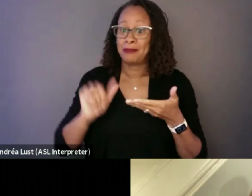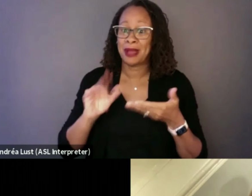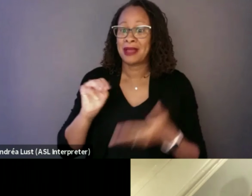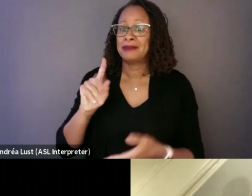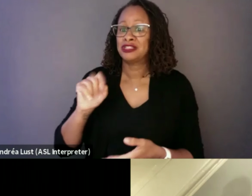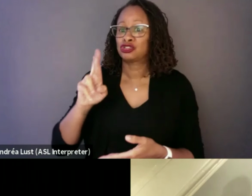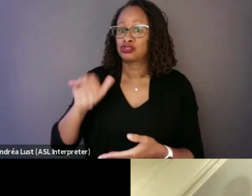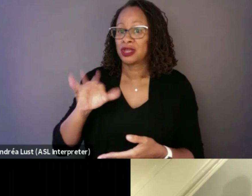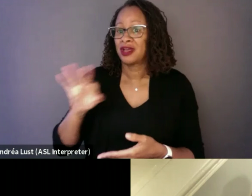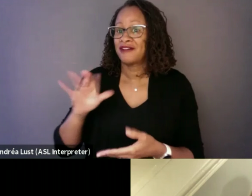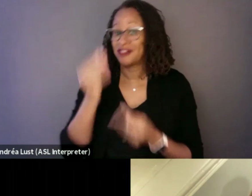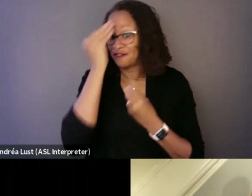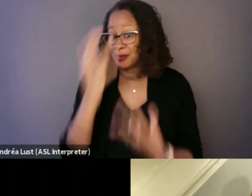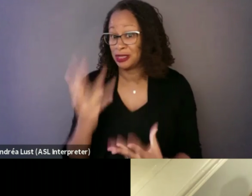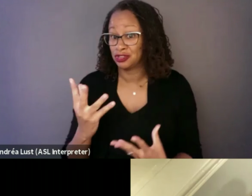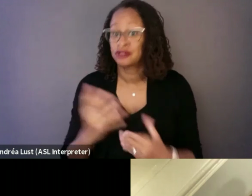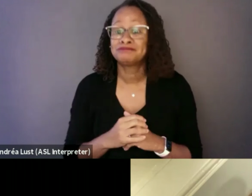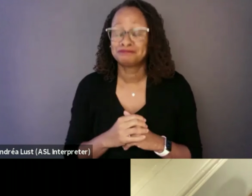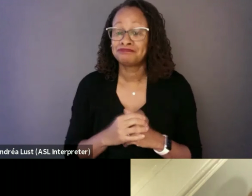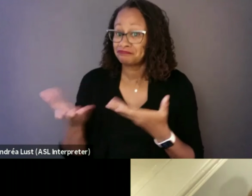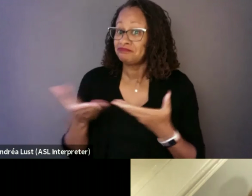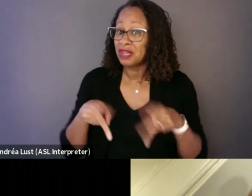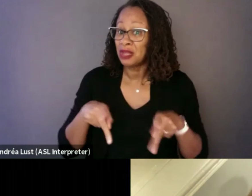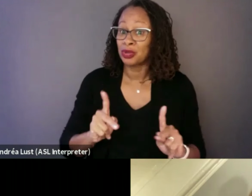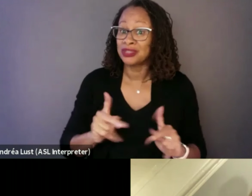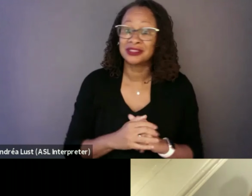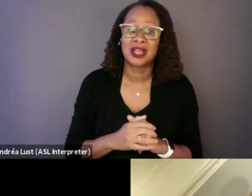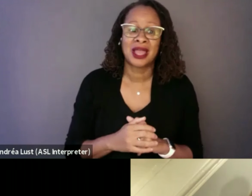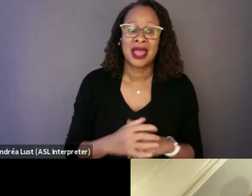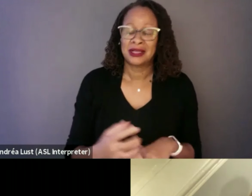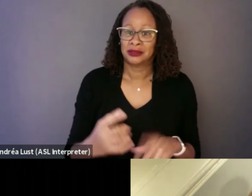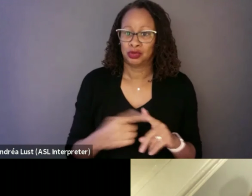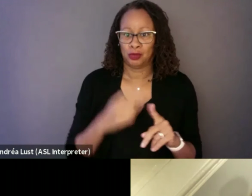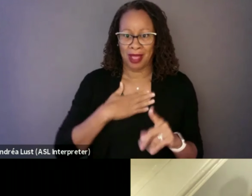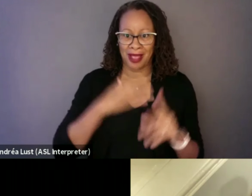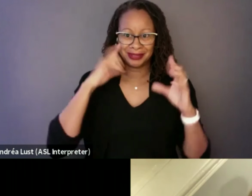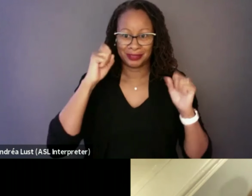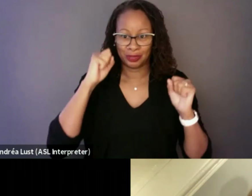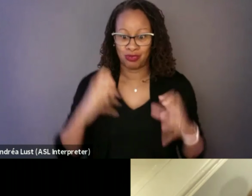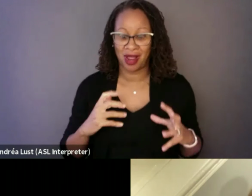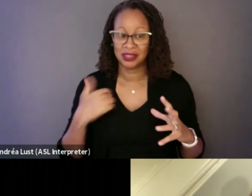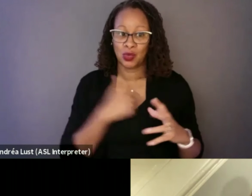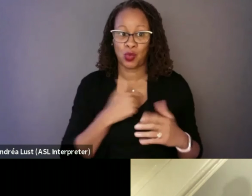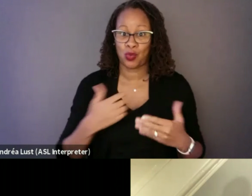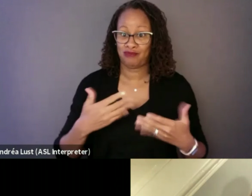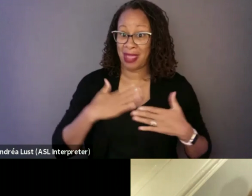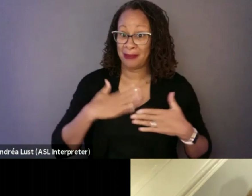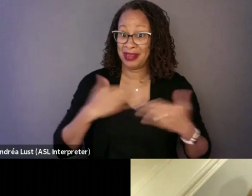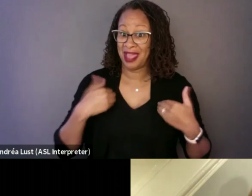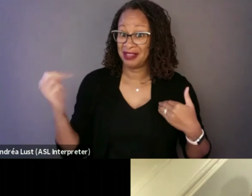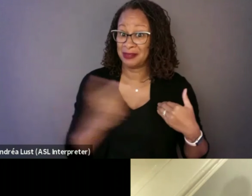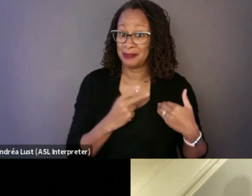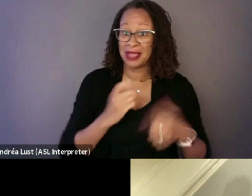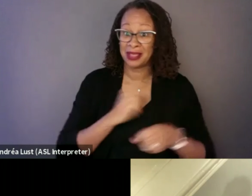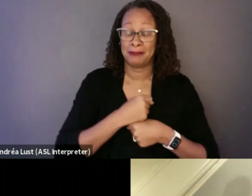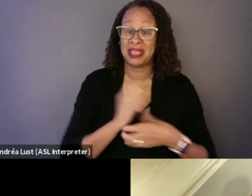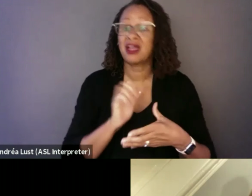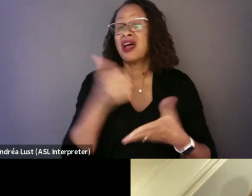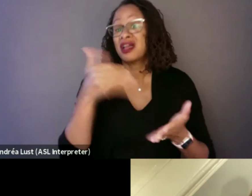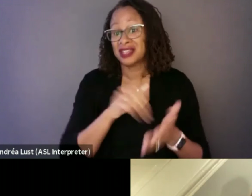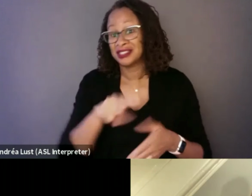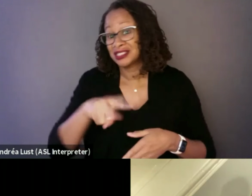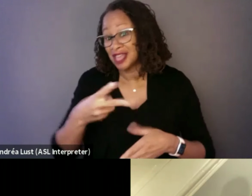Information, which I would say to my surprise, were happy to have us back and make another film in the country.